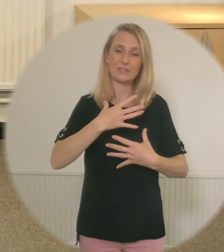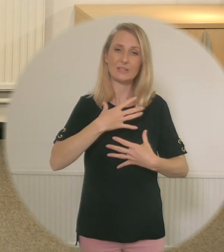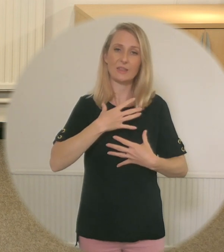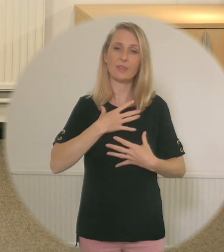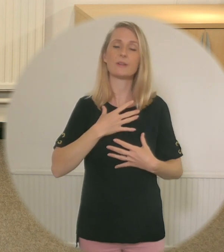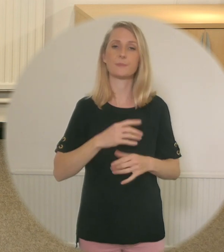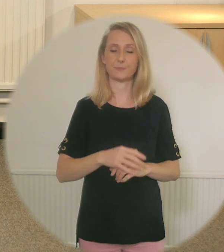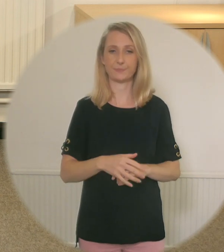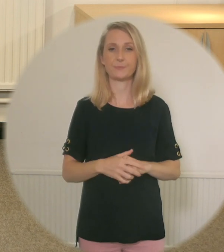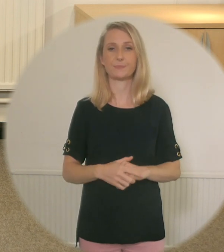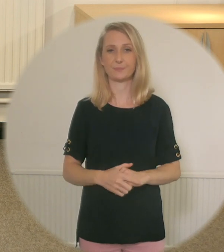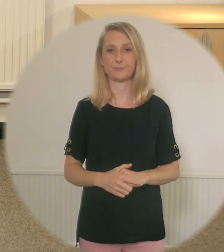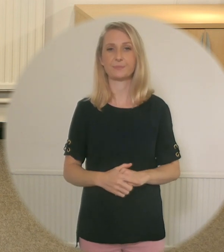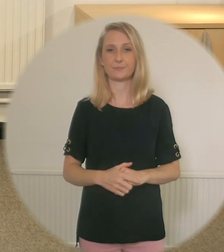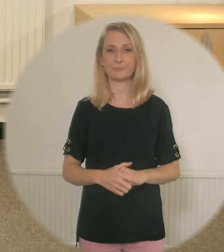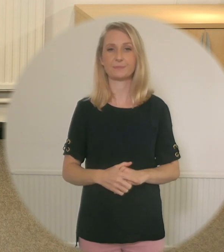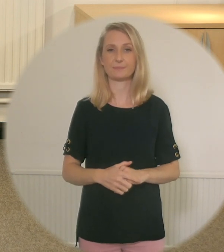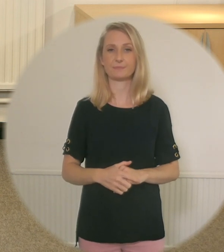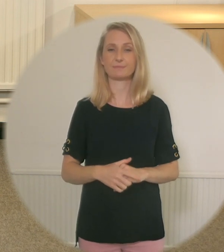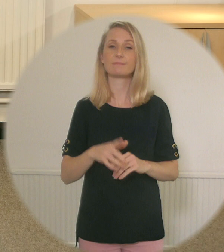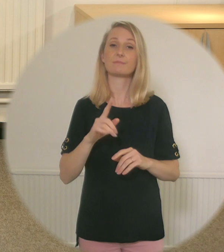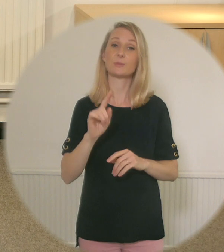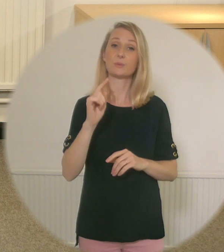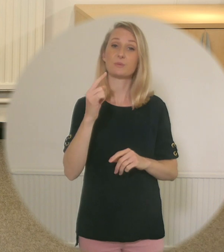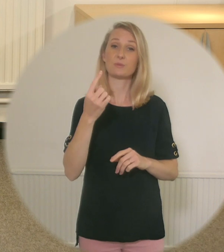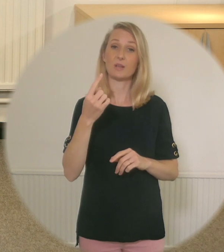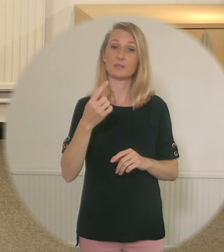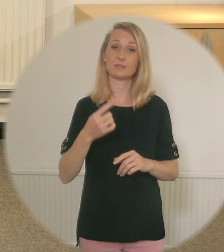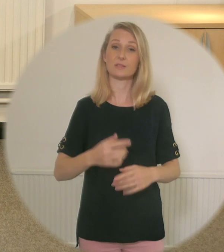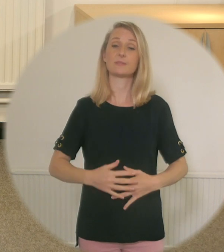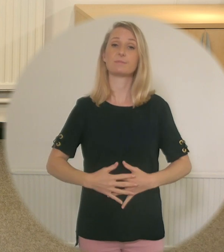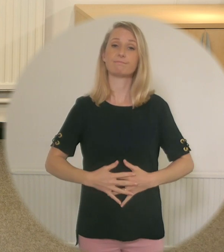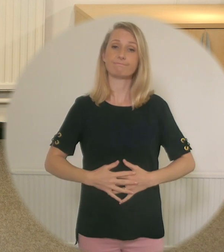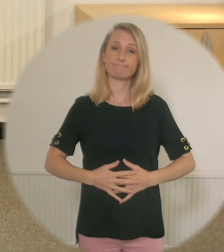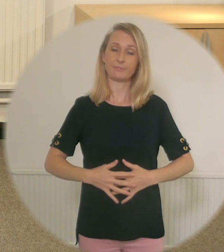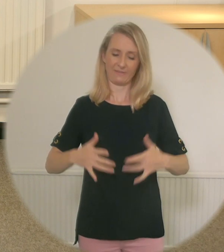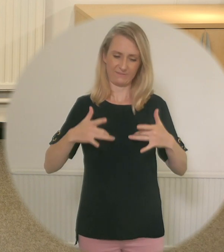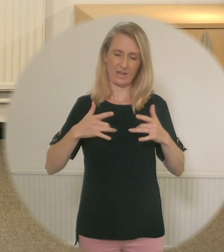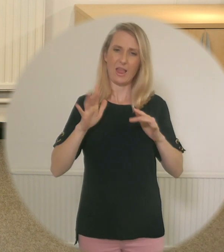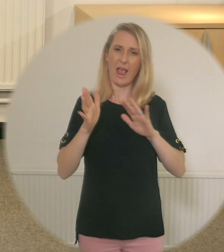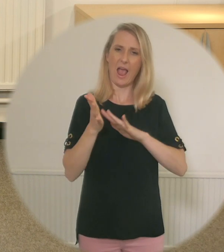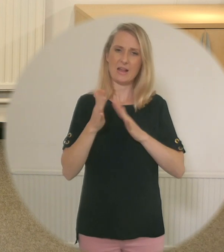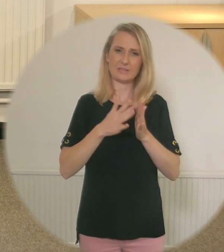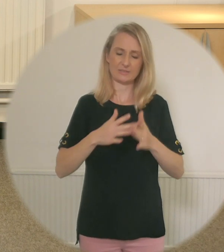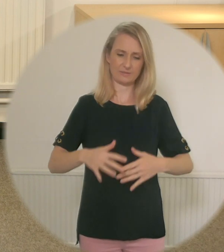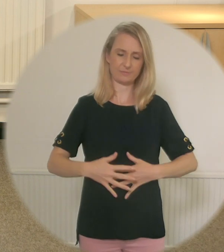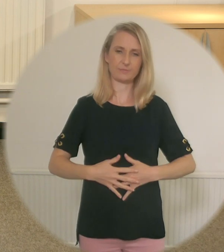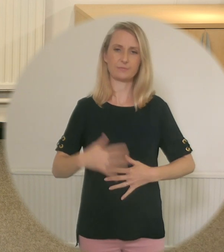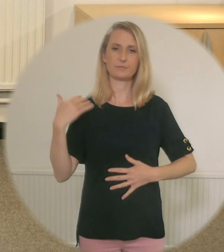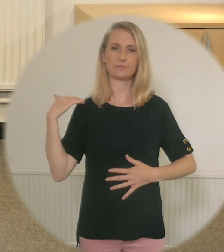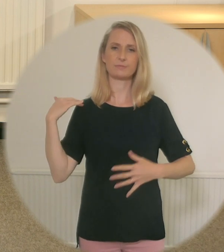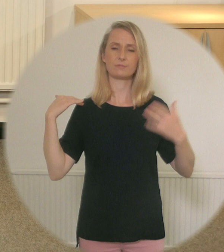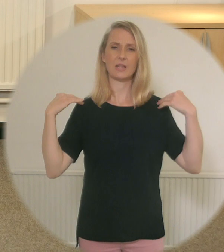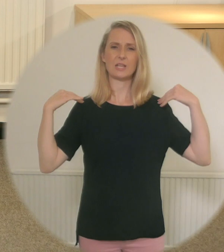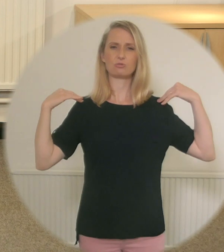Let's begin by bringing our hands to the belly. Drop down through your shoulders